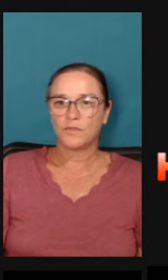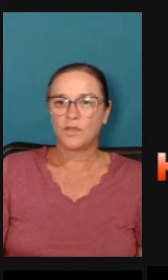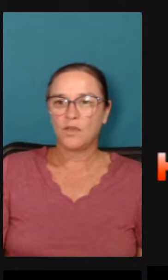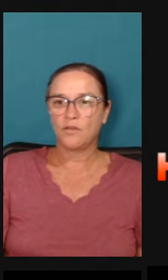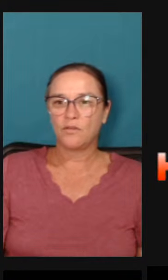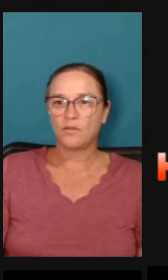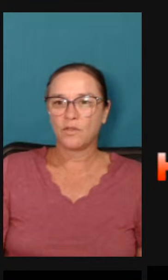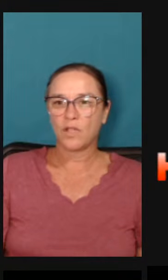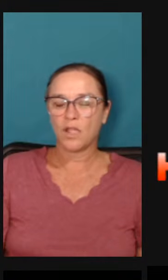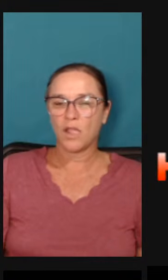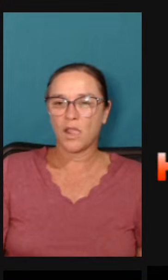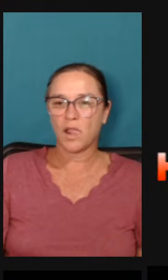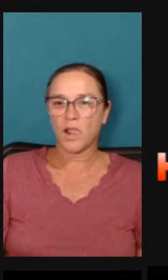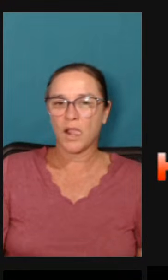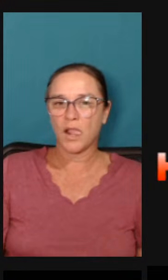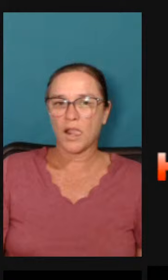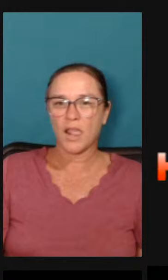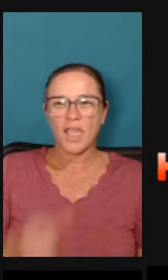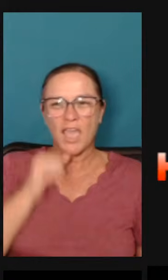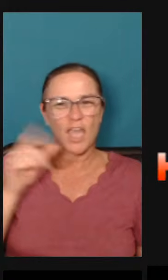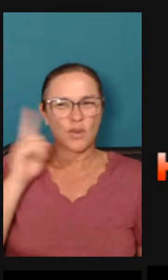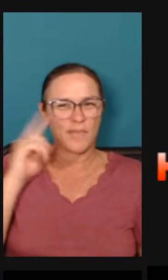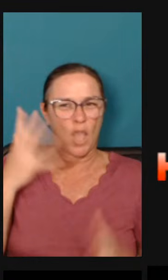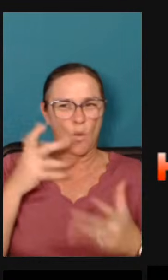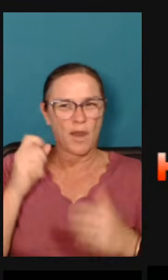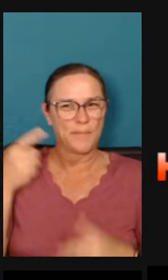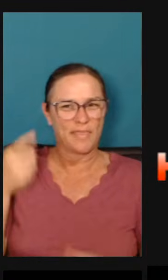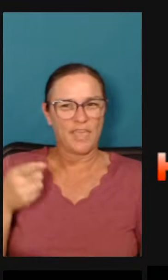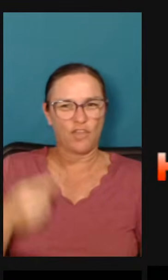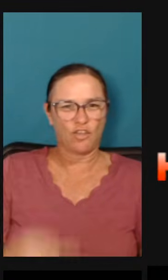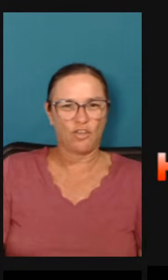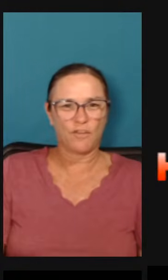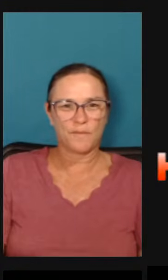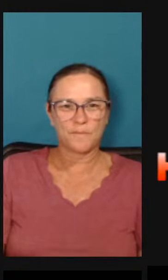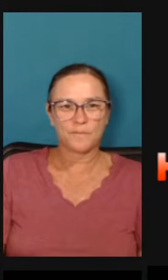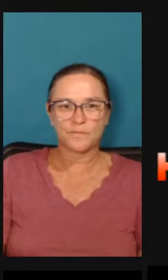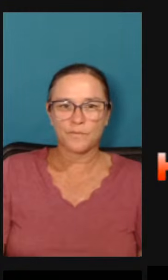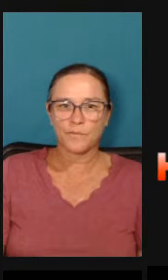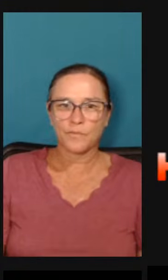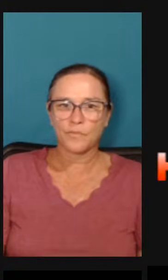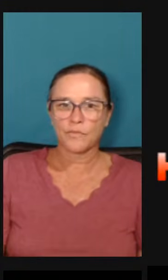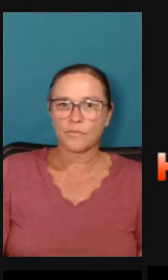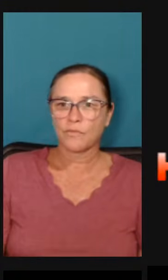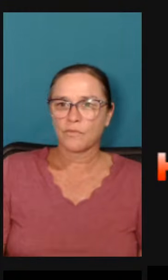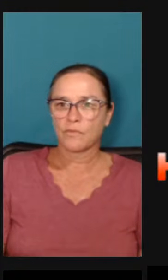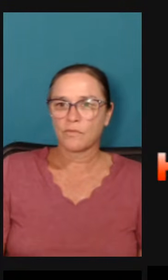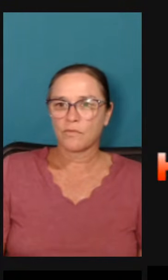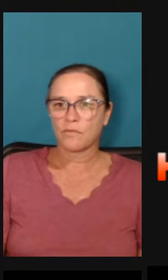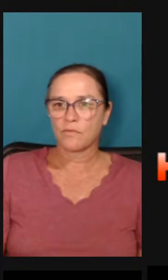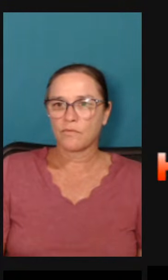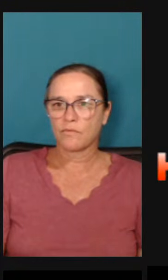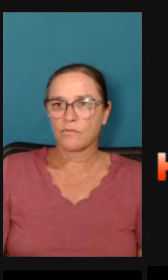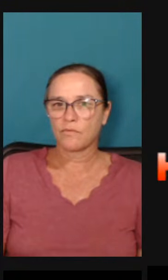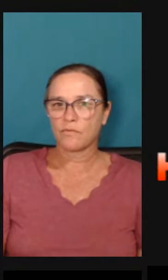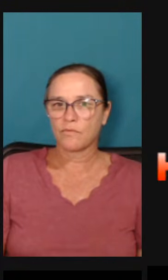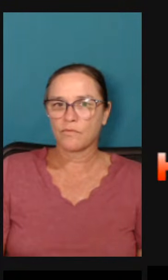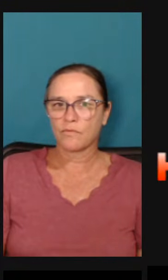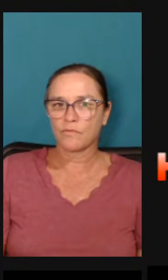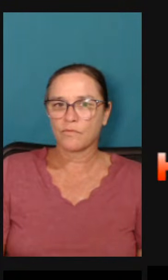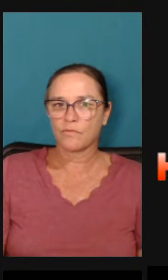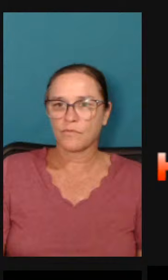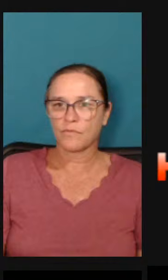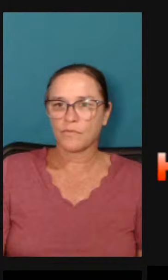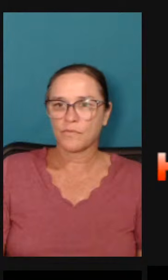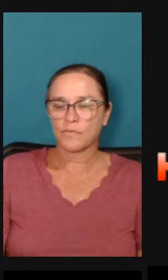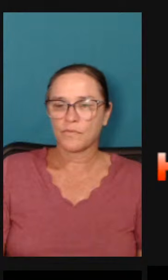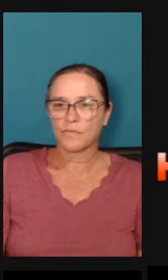Let me try to go walk. I don't think I'd want to be in there, and I was where saying that those people I are. wouldn't want to be in there today. It is really raining March this.